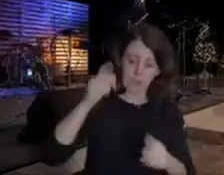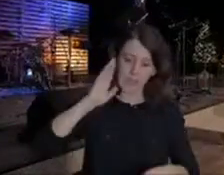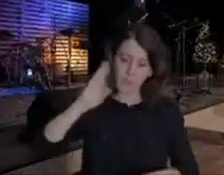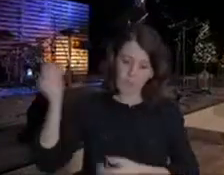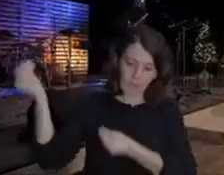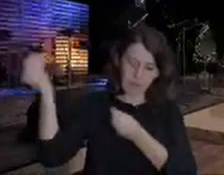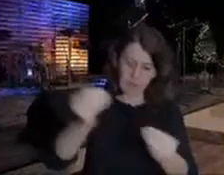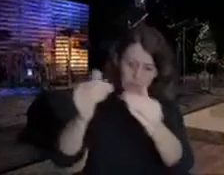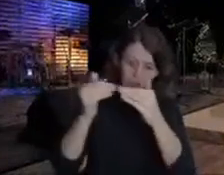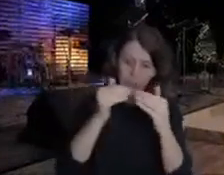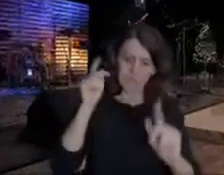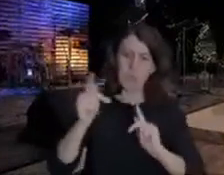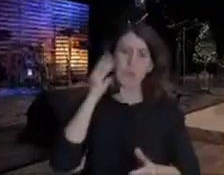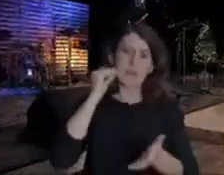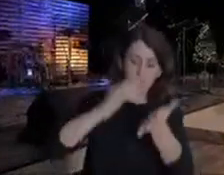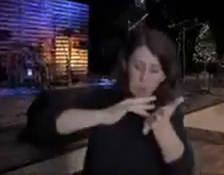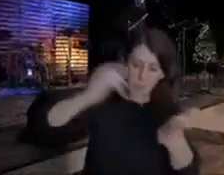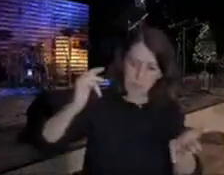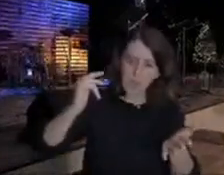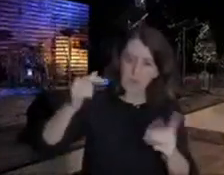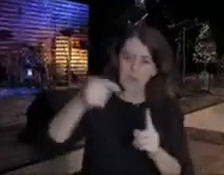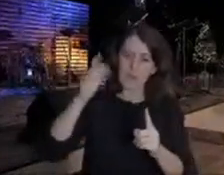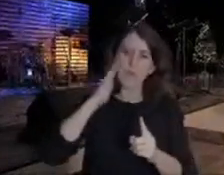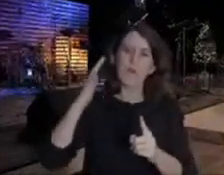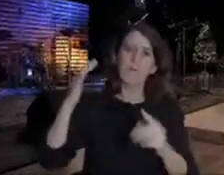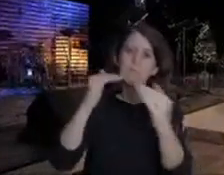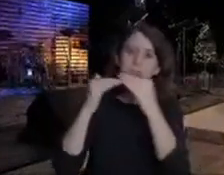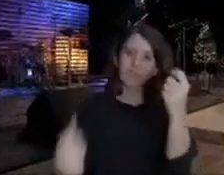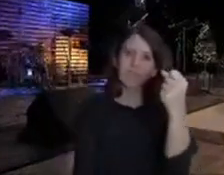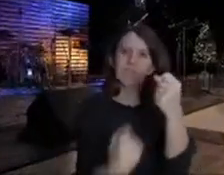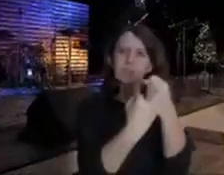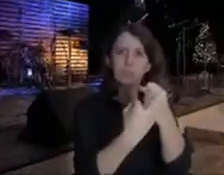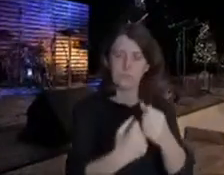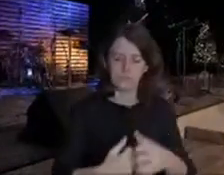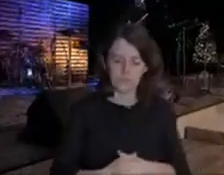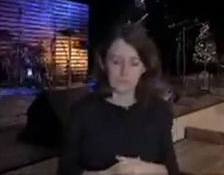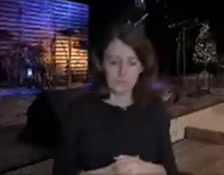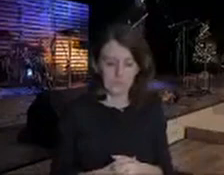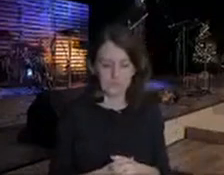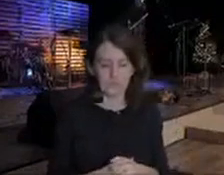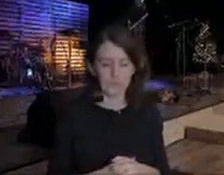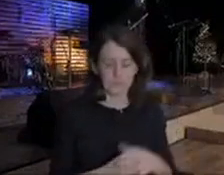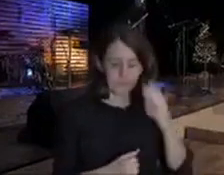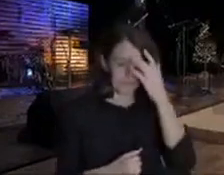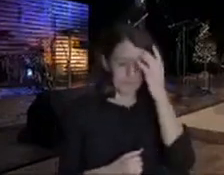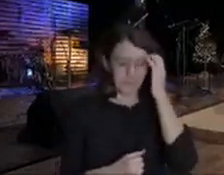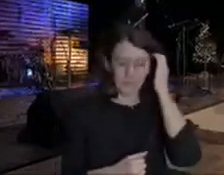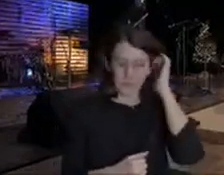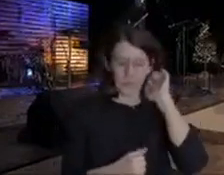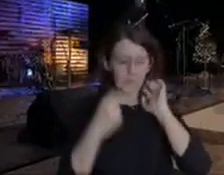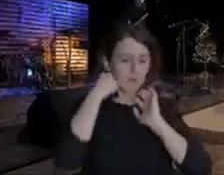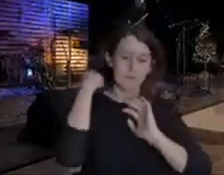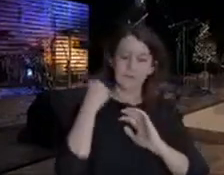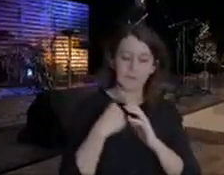for the exploited." This is the spirit of what Isaiah is. The NIV doesn't translate with the spirit of what he's saying. It